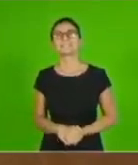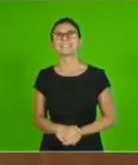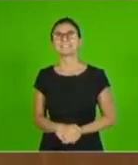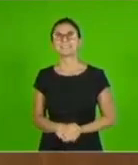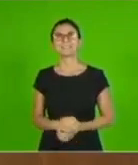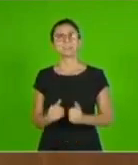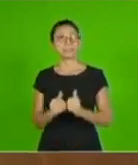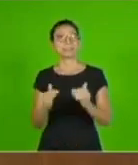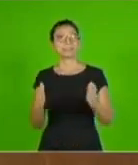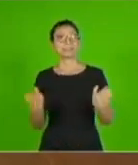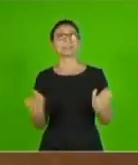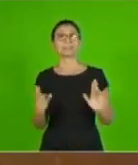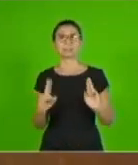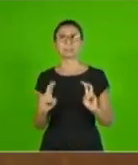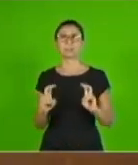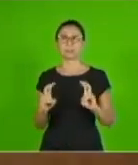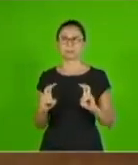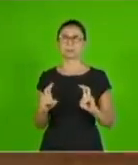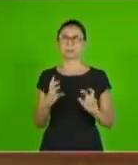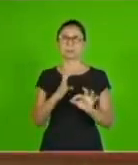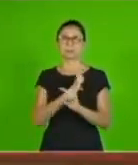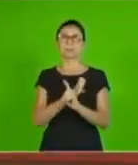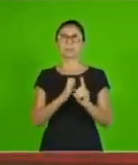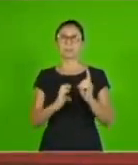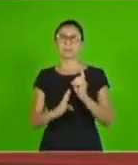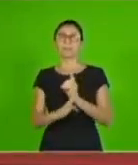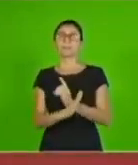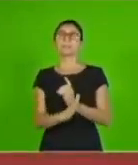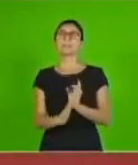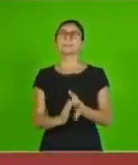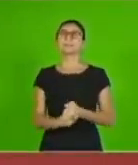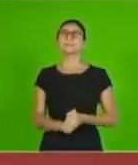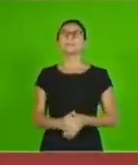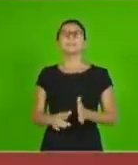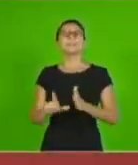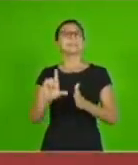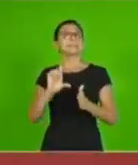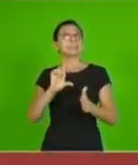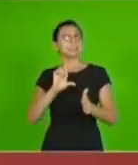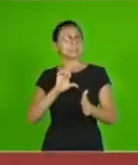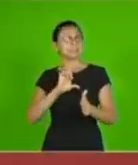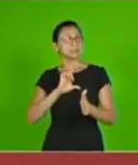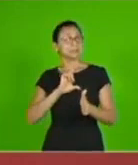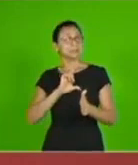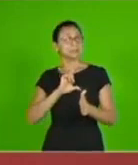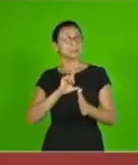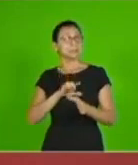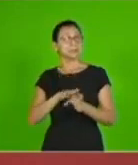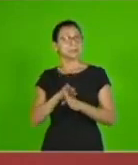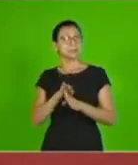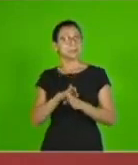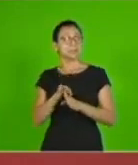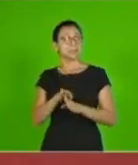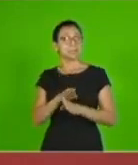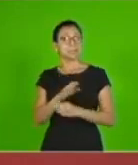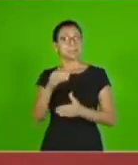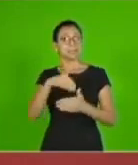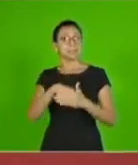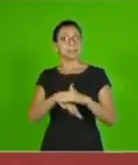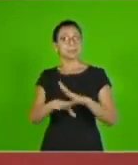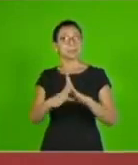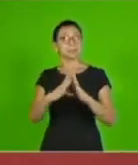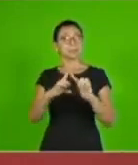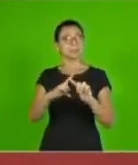Very well, brethren, right now we're going to start our topic of the Sunday school. We also want